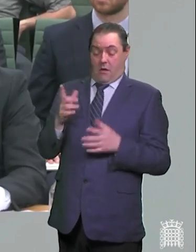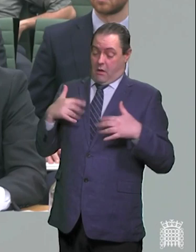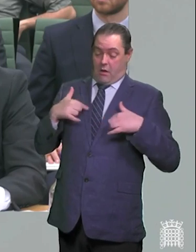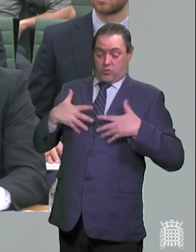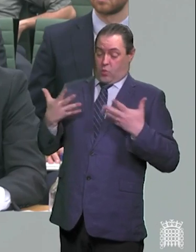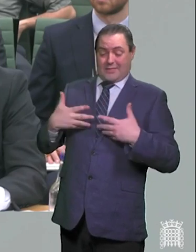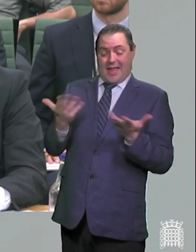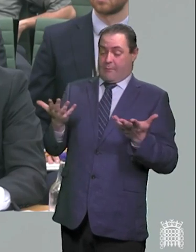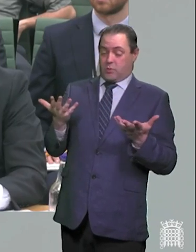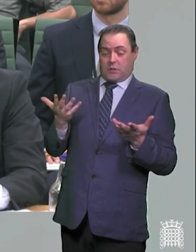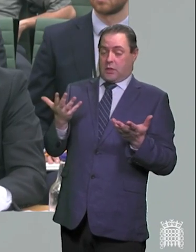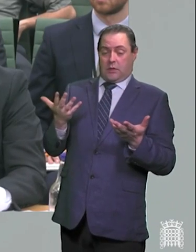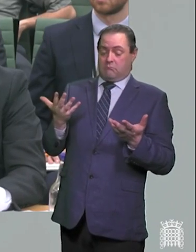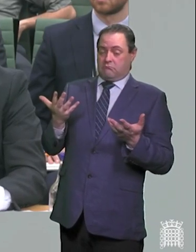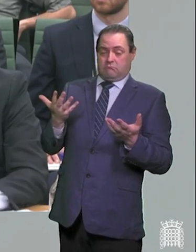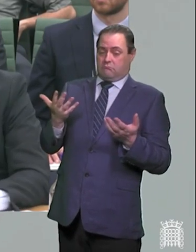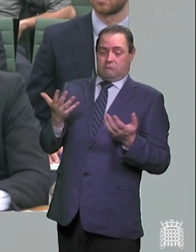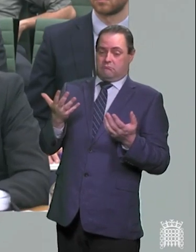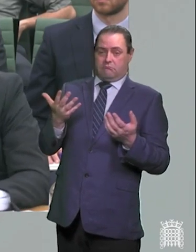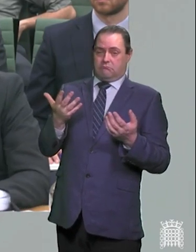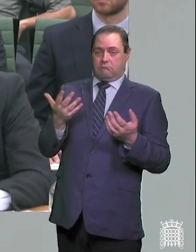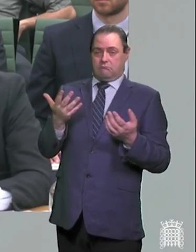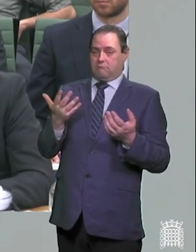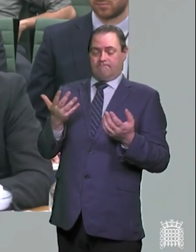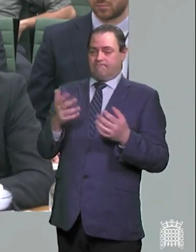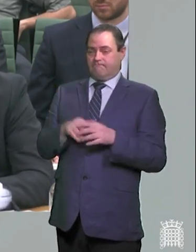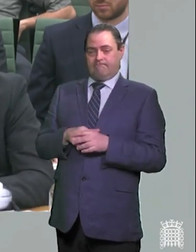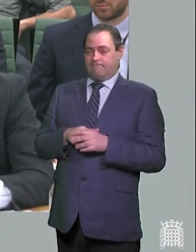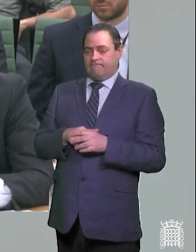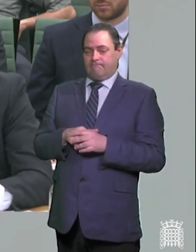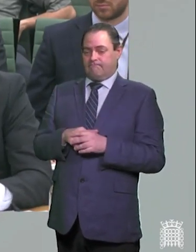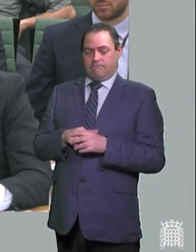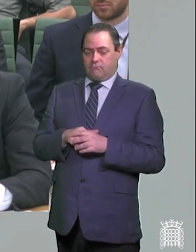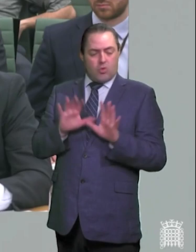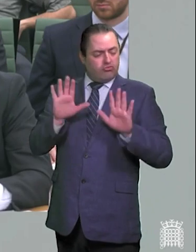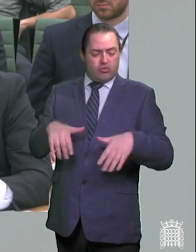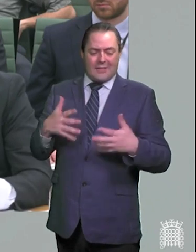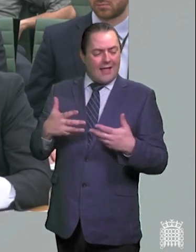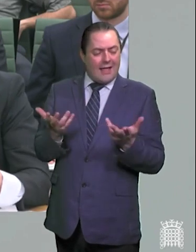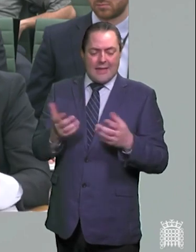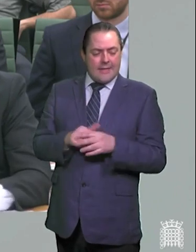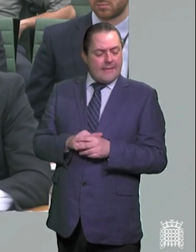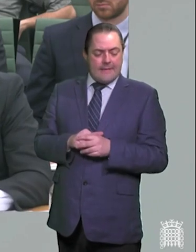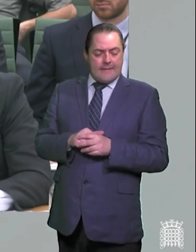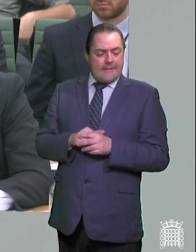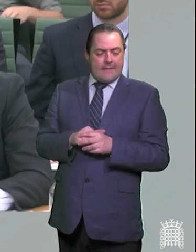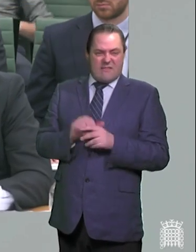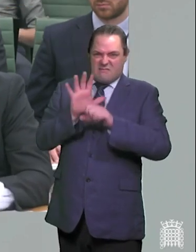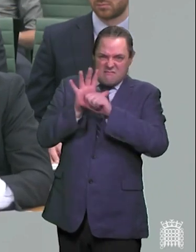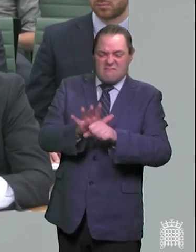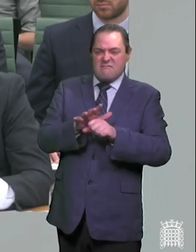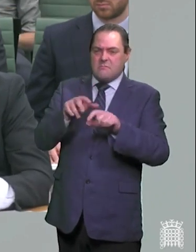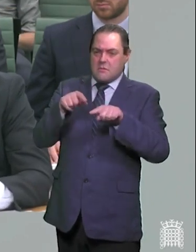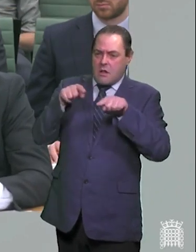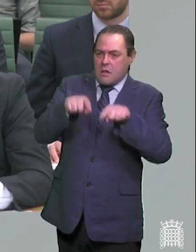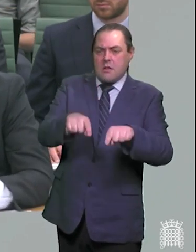to cause any colleague any. There should be no intimidation,